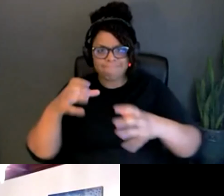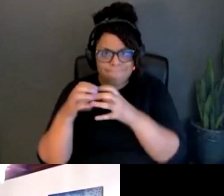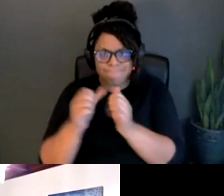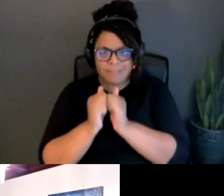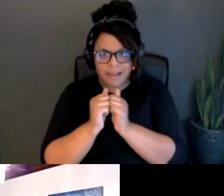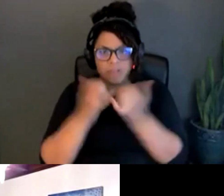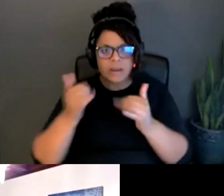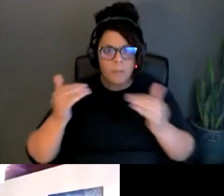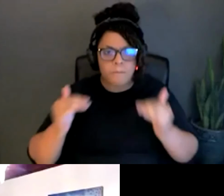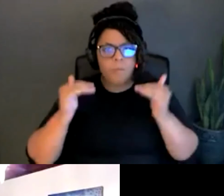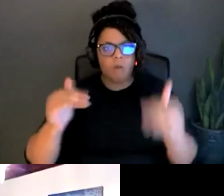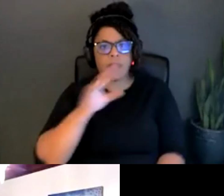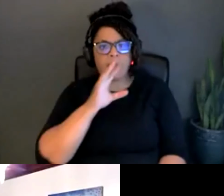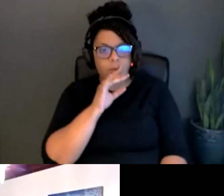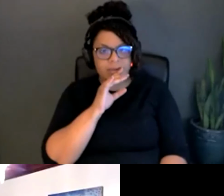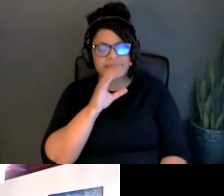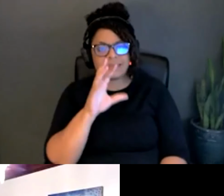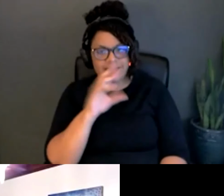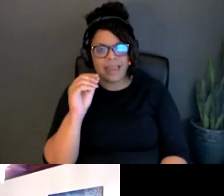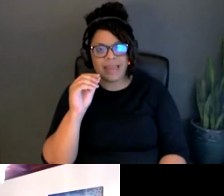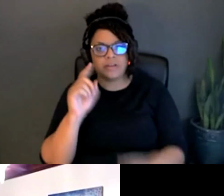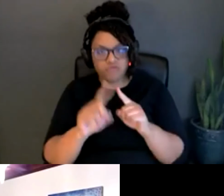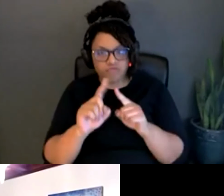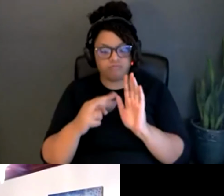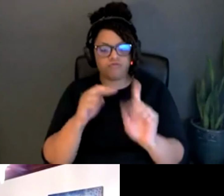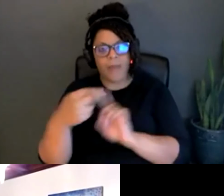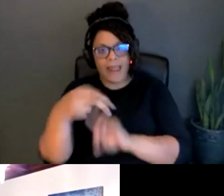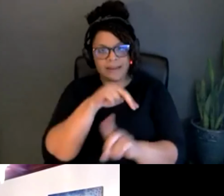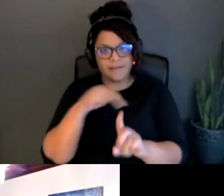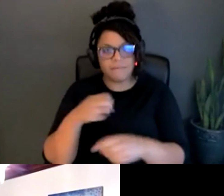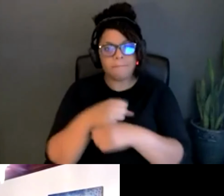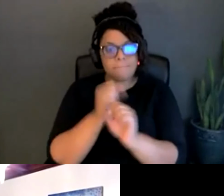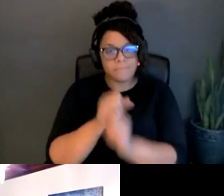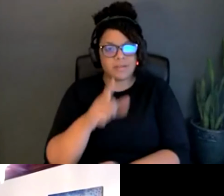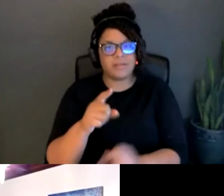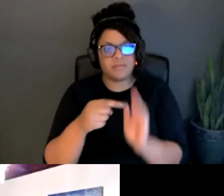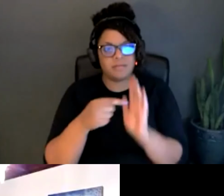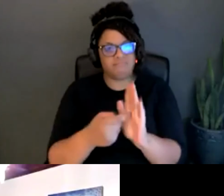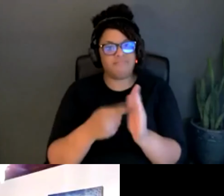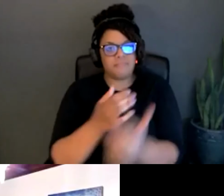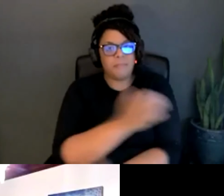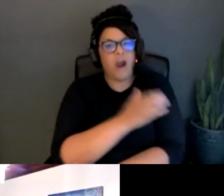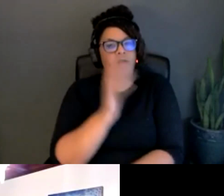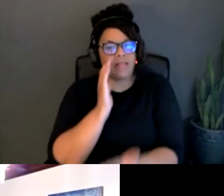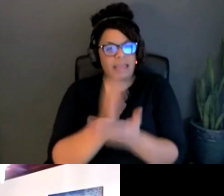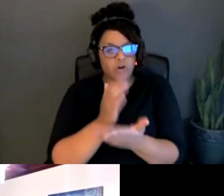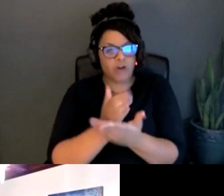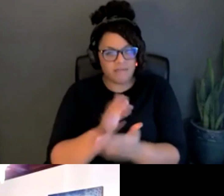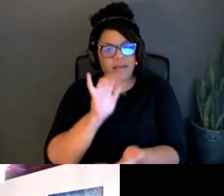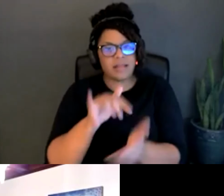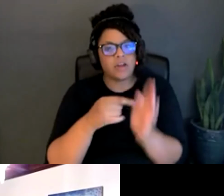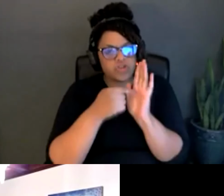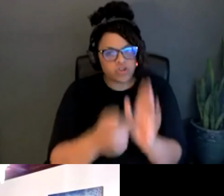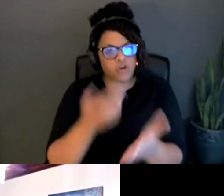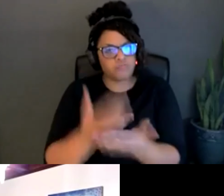mobilize voices and perspectives to create this powerful infographic that provides a compelling